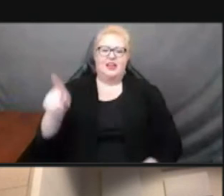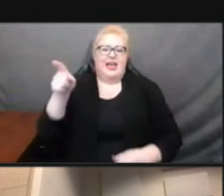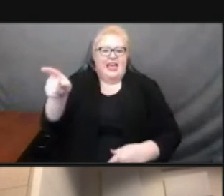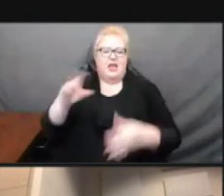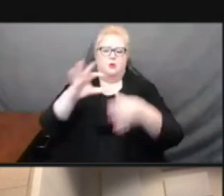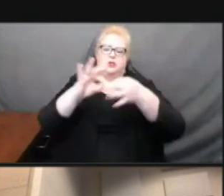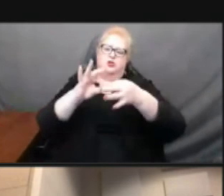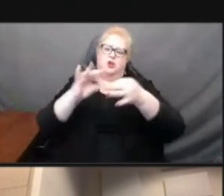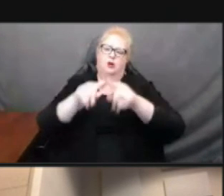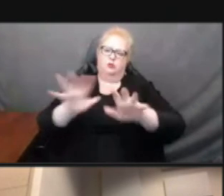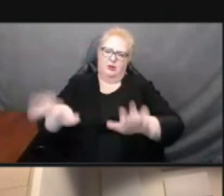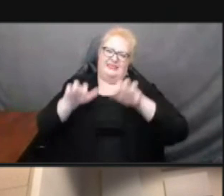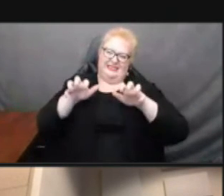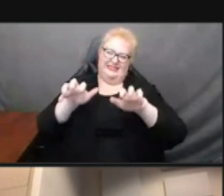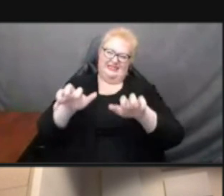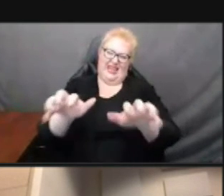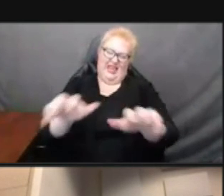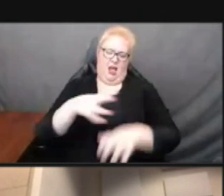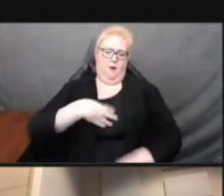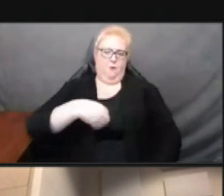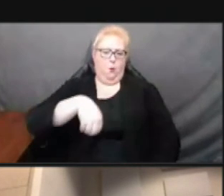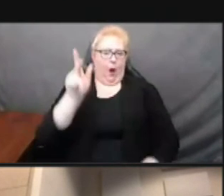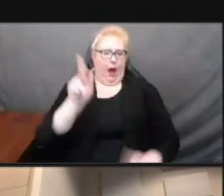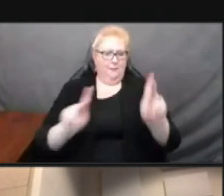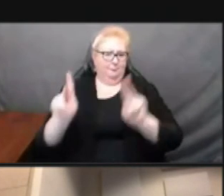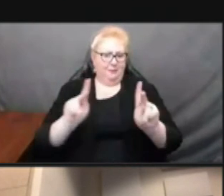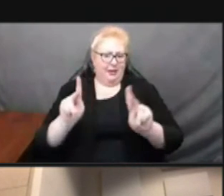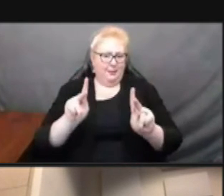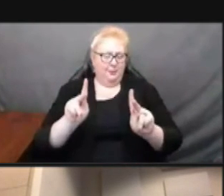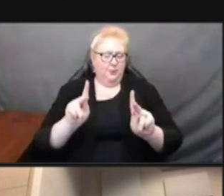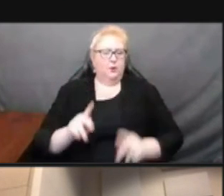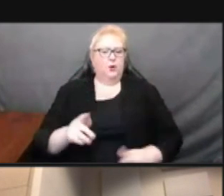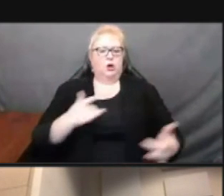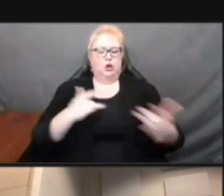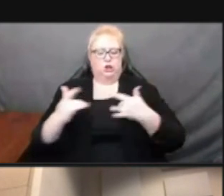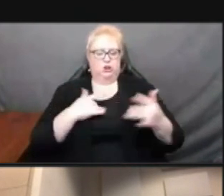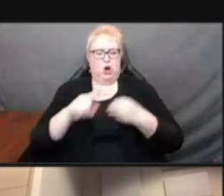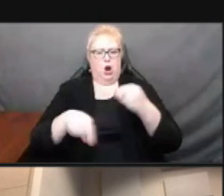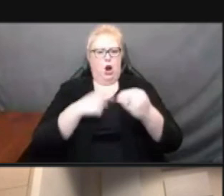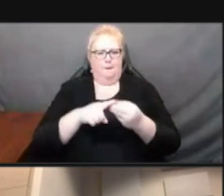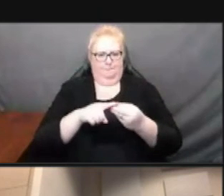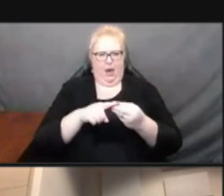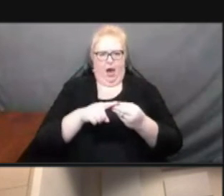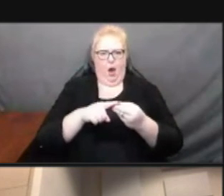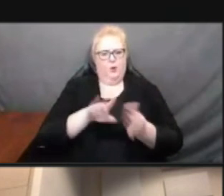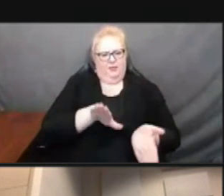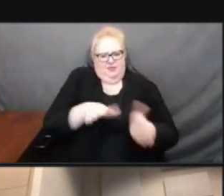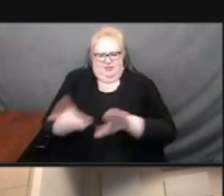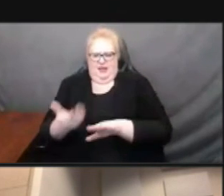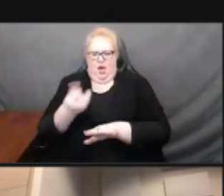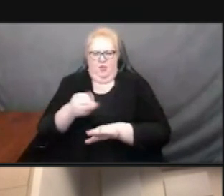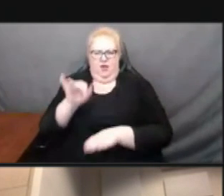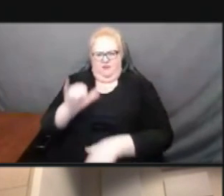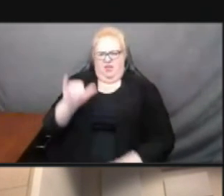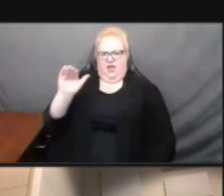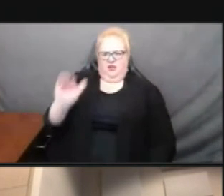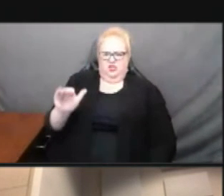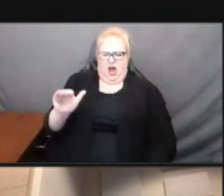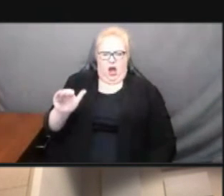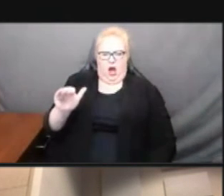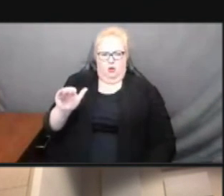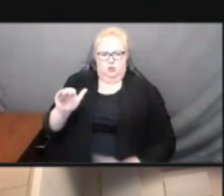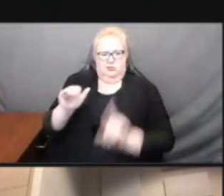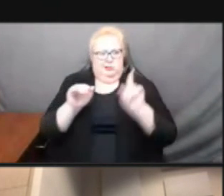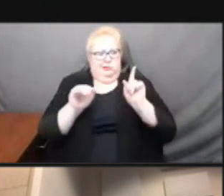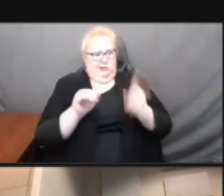Beebe who were concerned about the death of that child at the hands of a white police